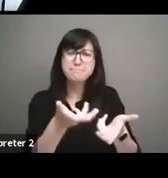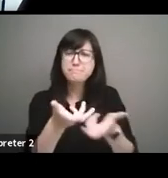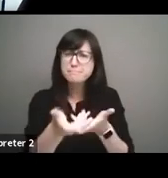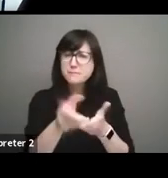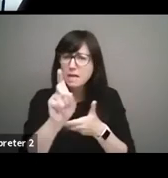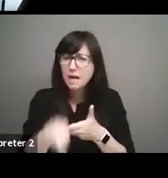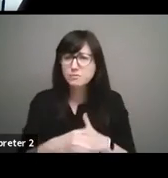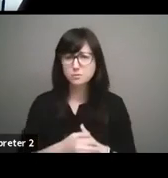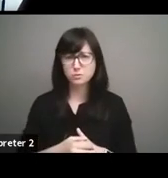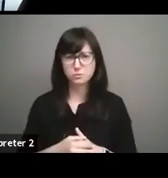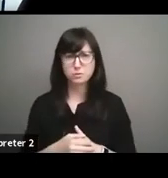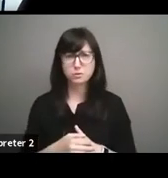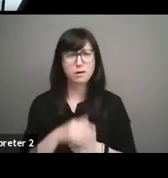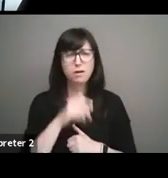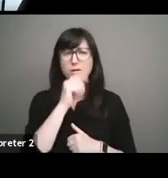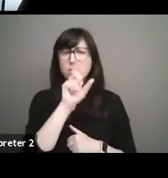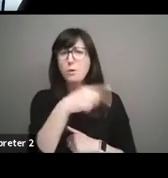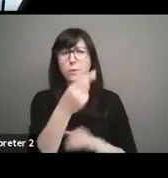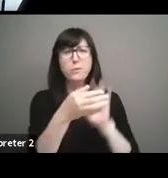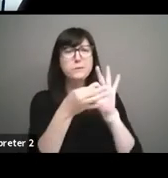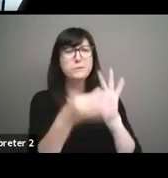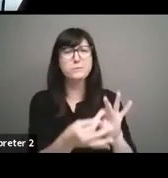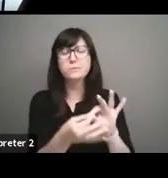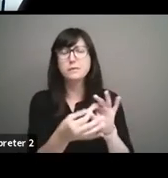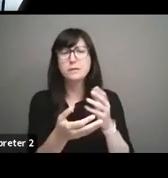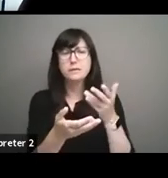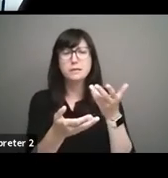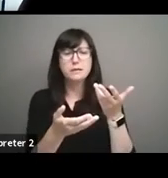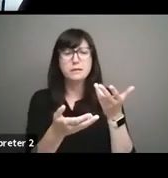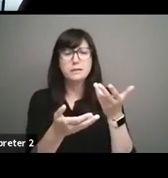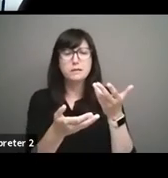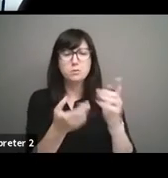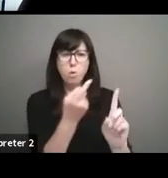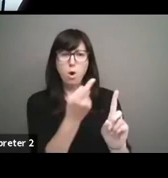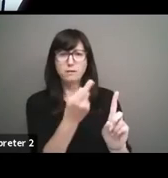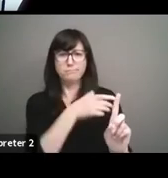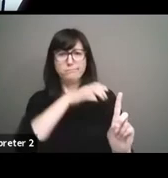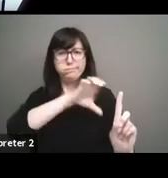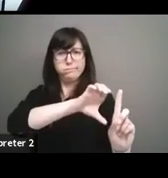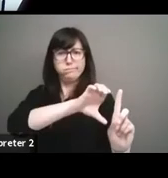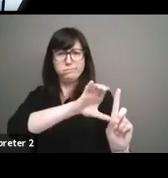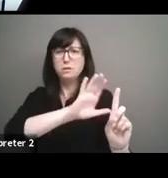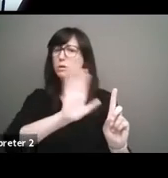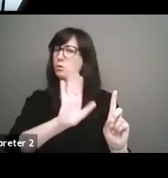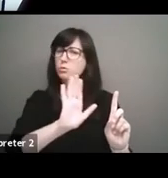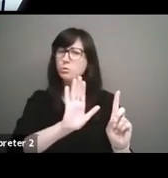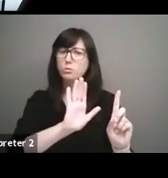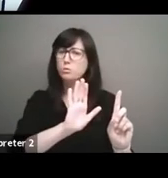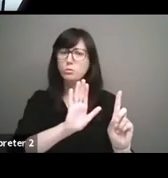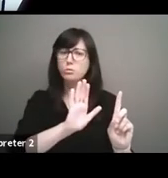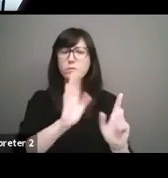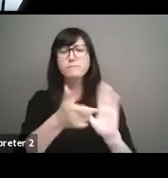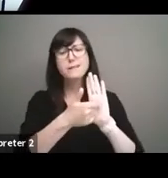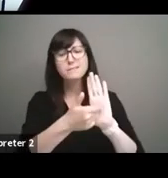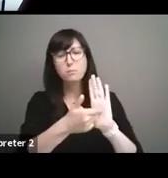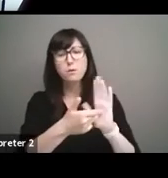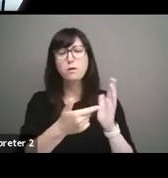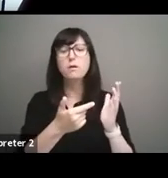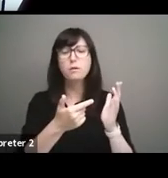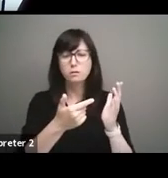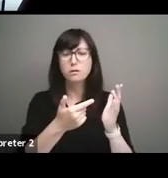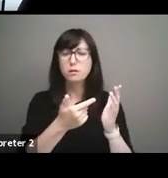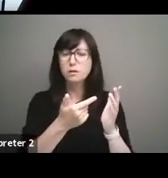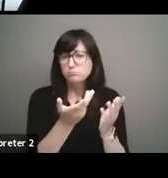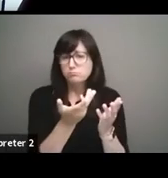it shouldn't just be all dependent on one person. For example, that's kind of just